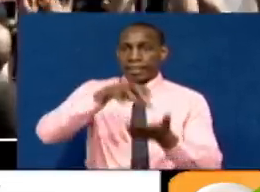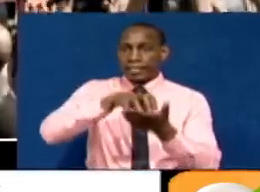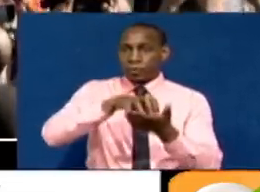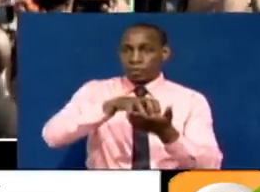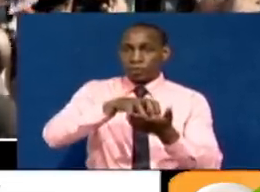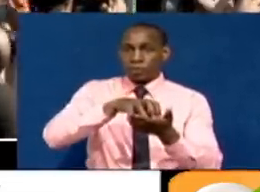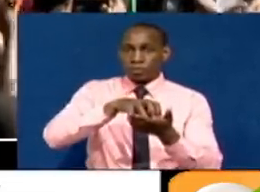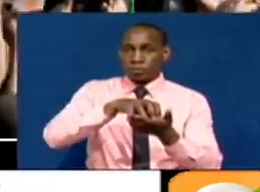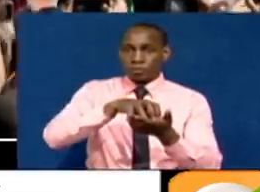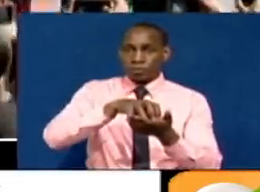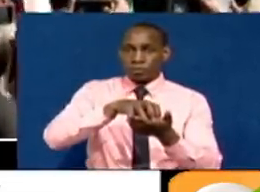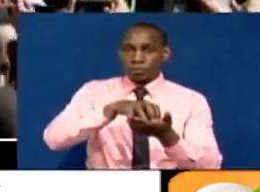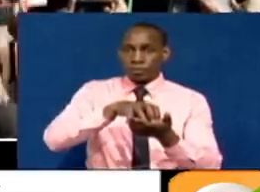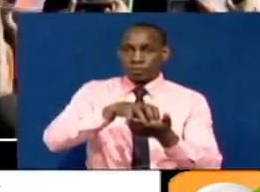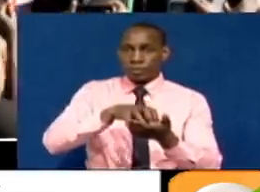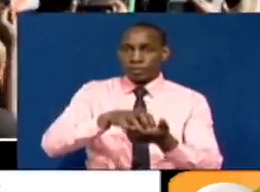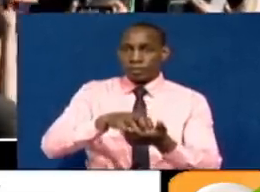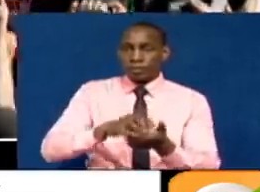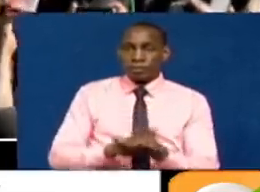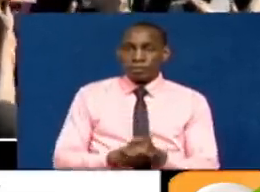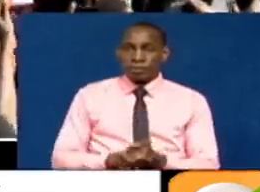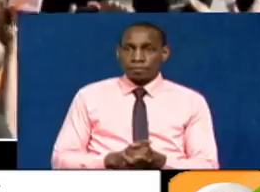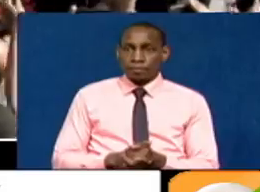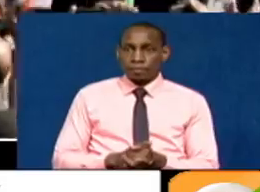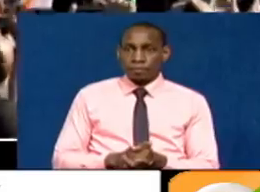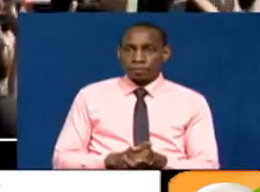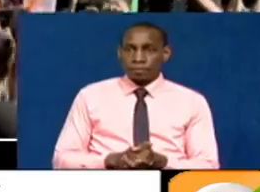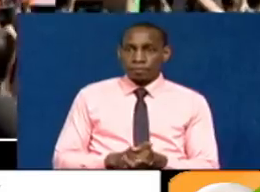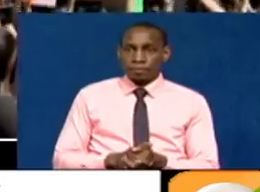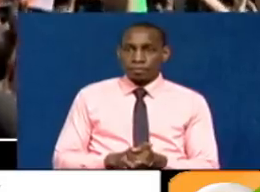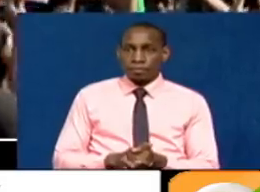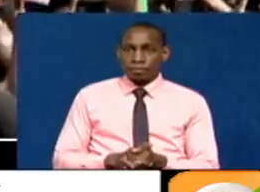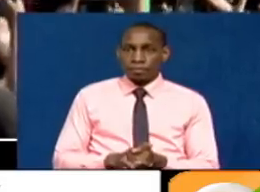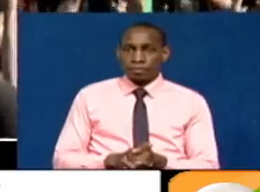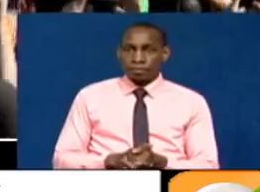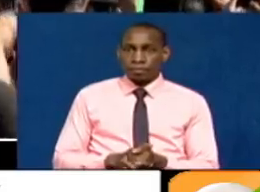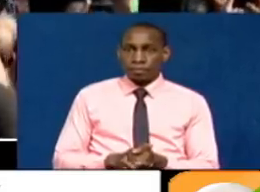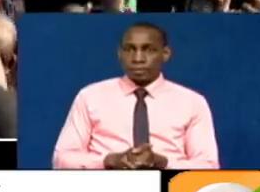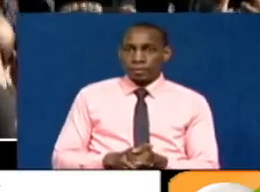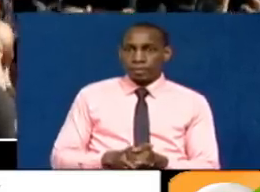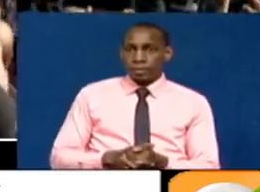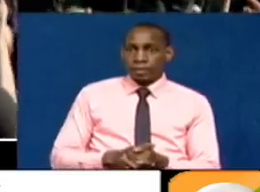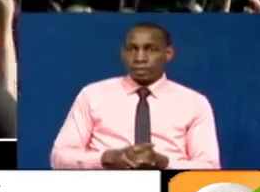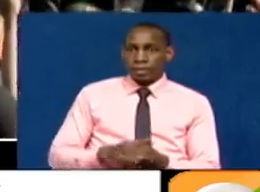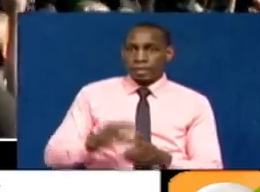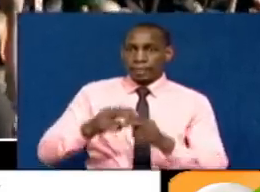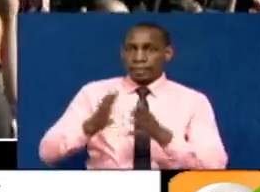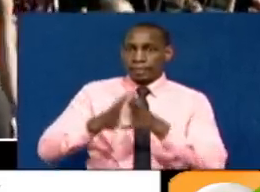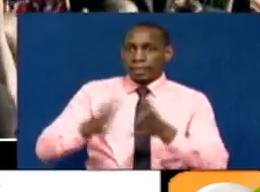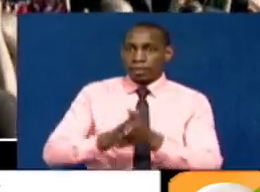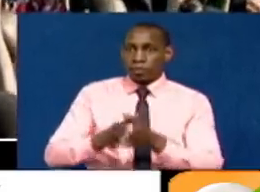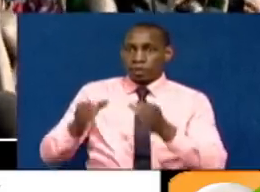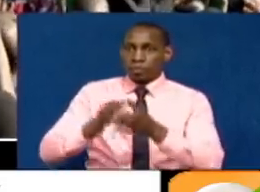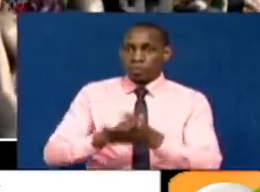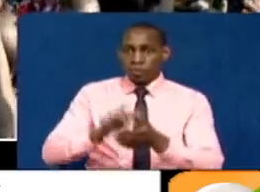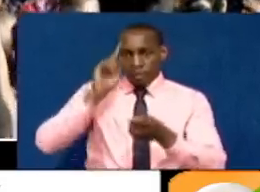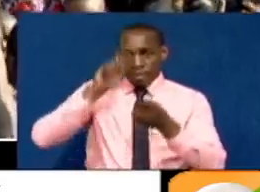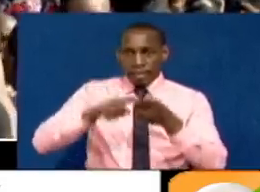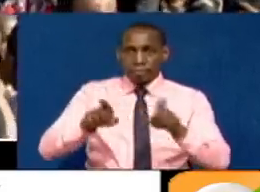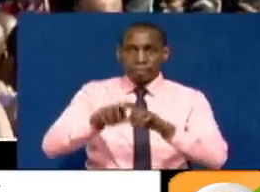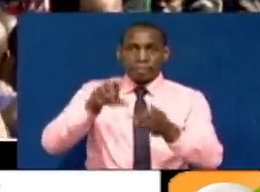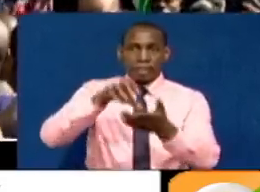where some of their favorites, some of the notable names in their parties are running for, want to vie for the